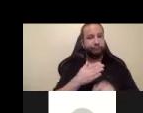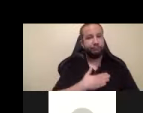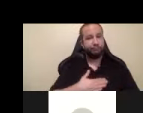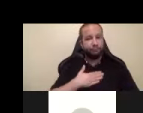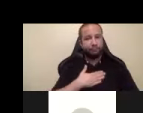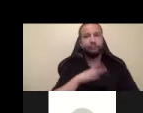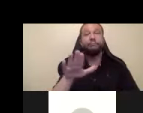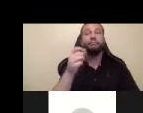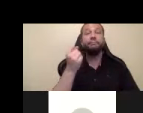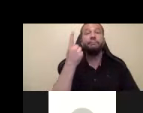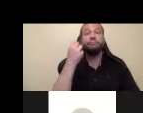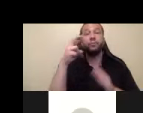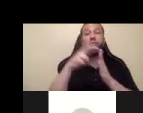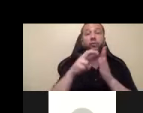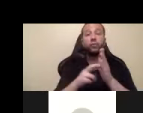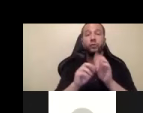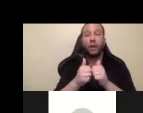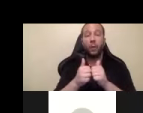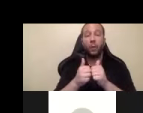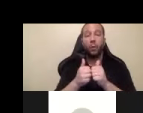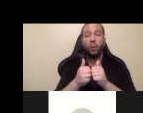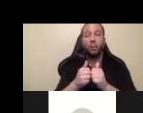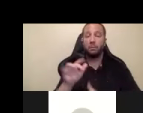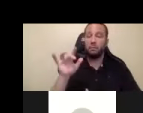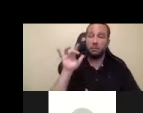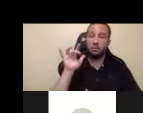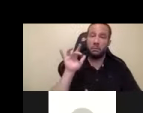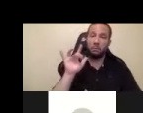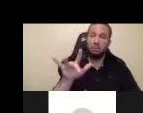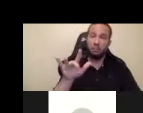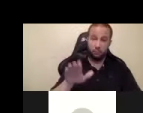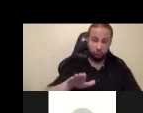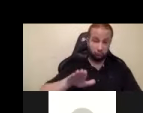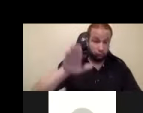can do that. You can hit the raised hand feature